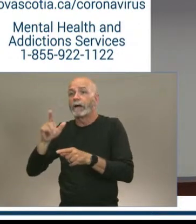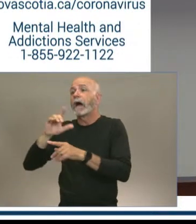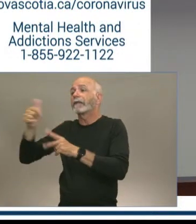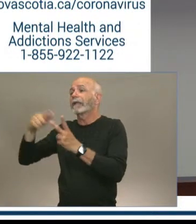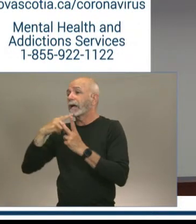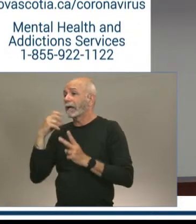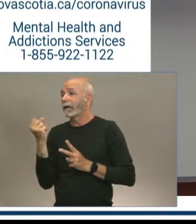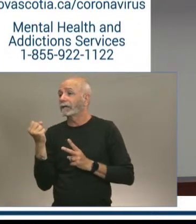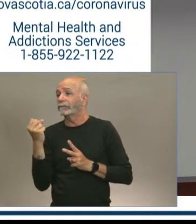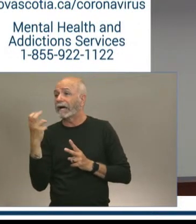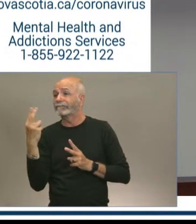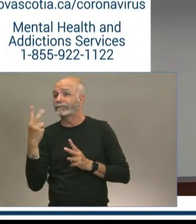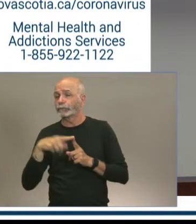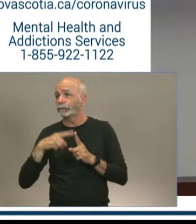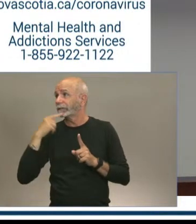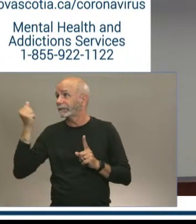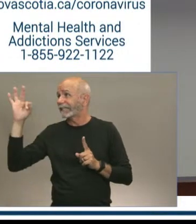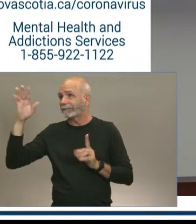point in time.